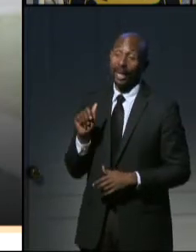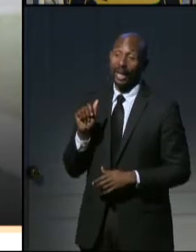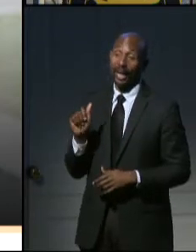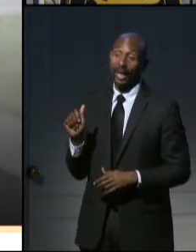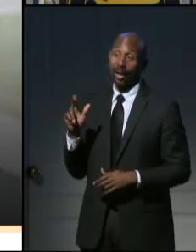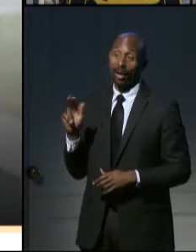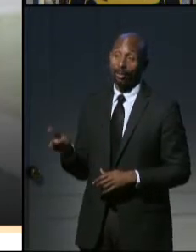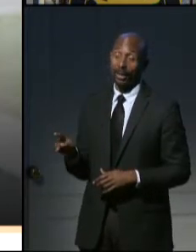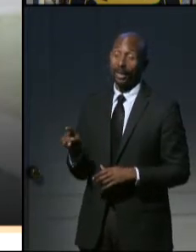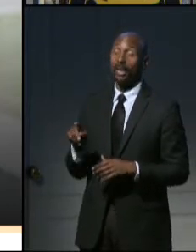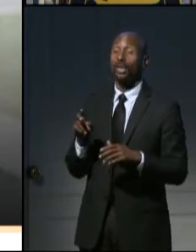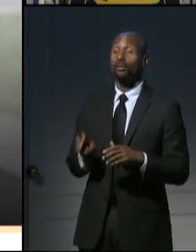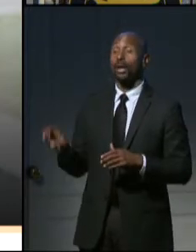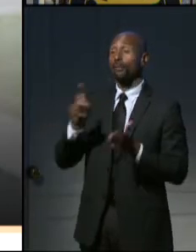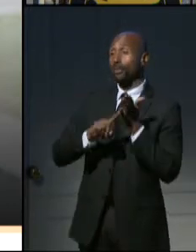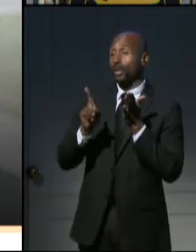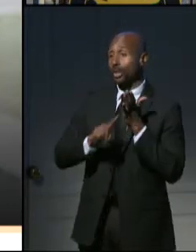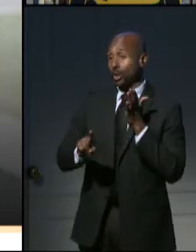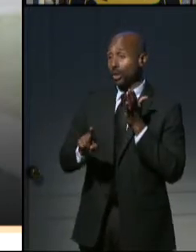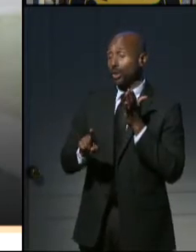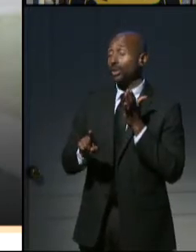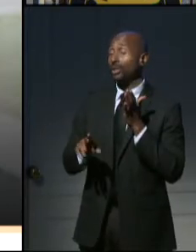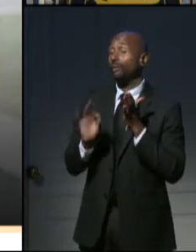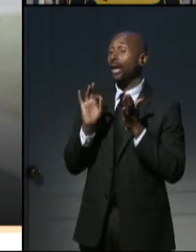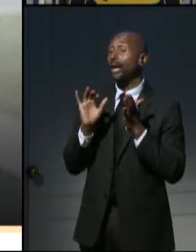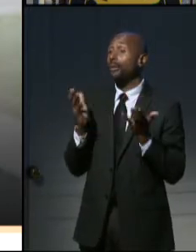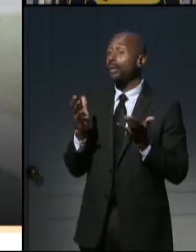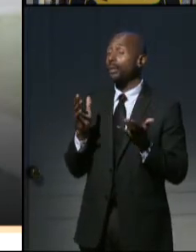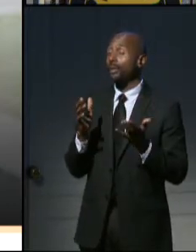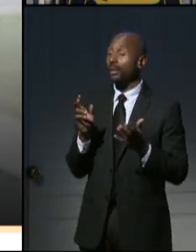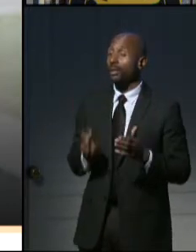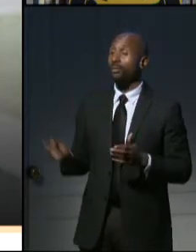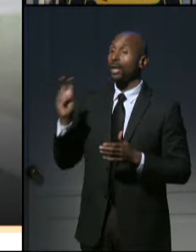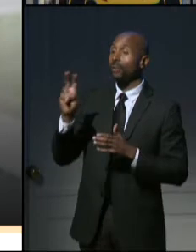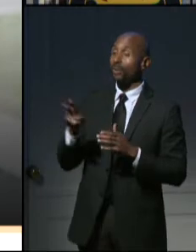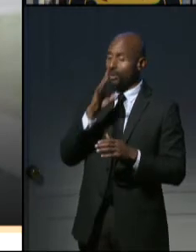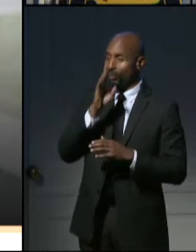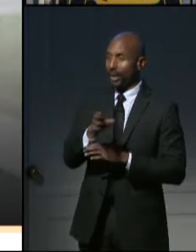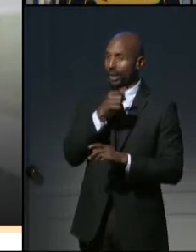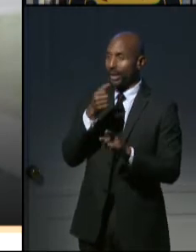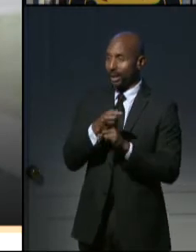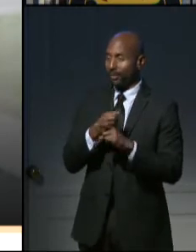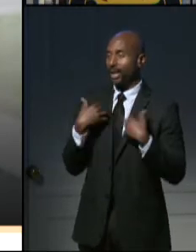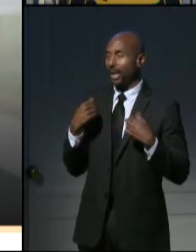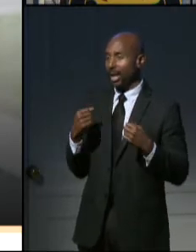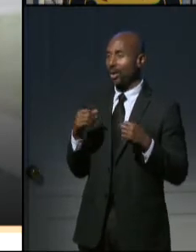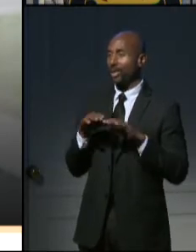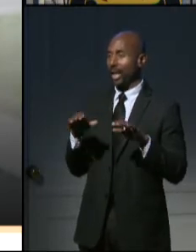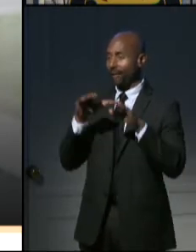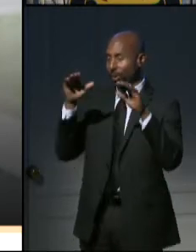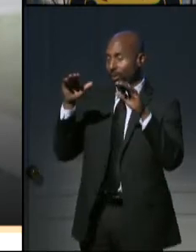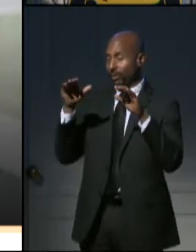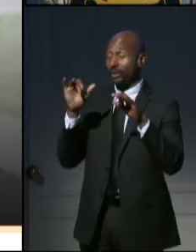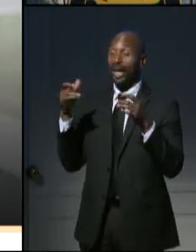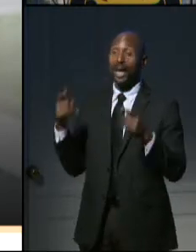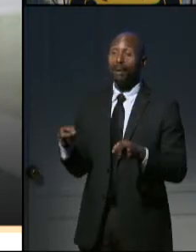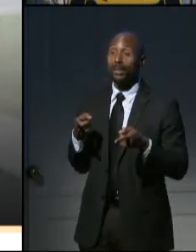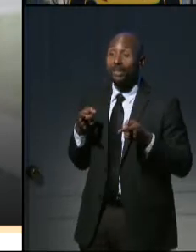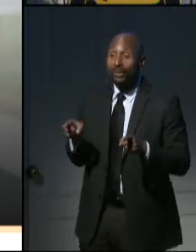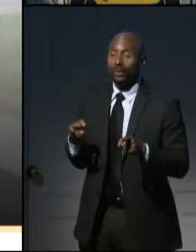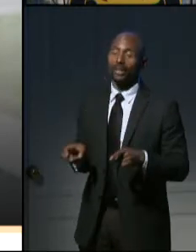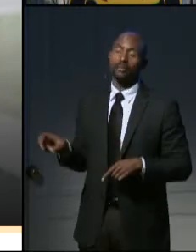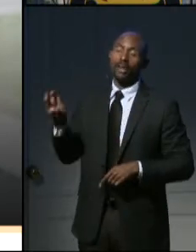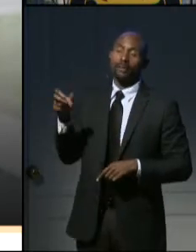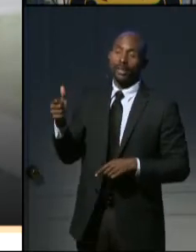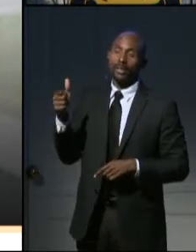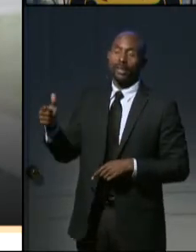travel research findings are showing that travel has direct impact on health levels, and that occurs during travel